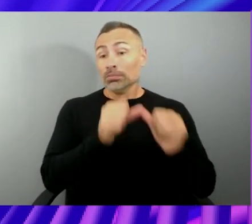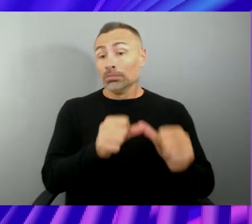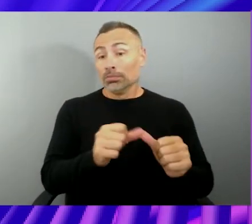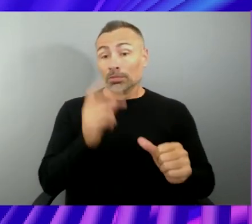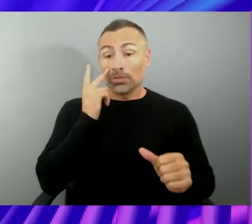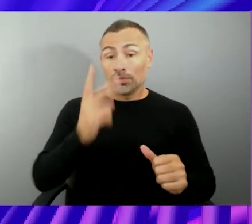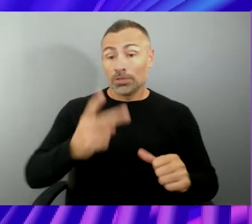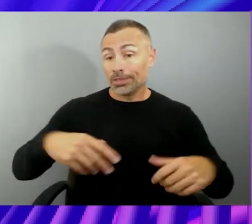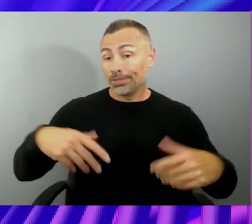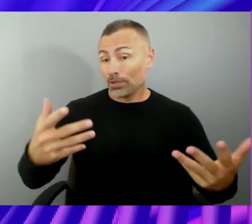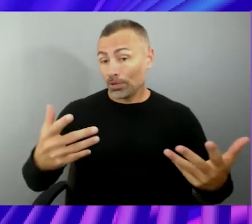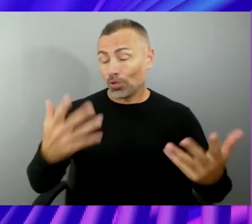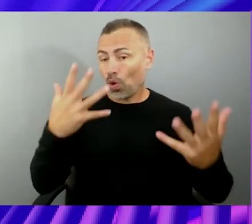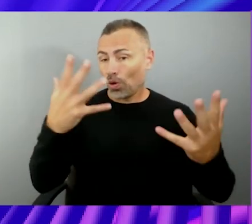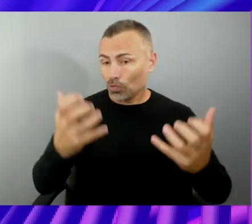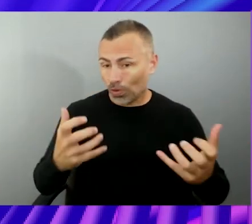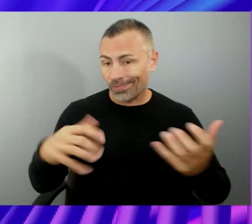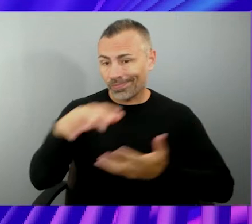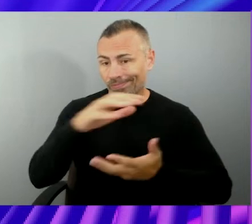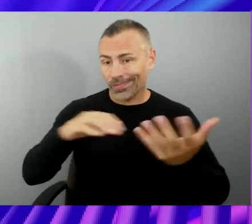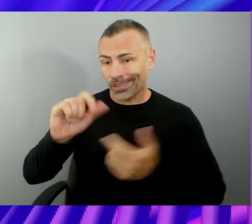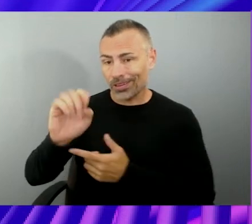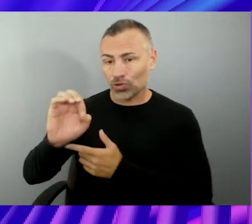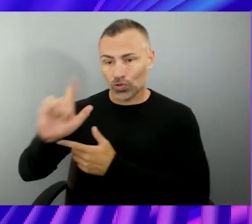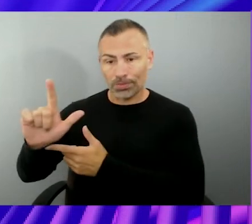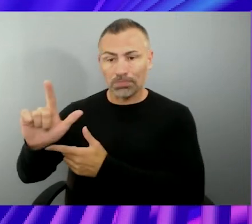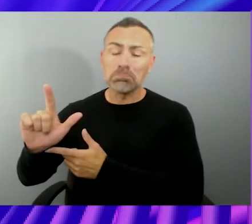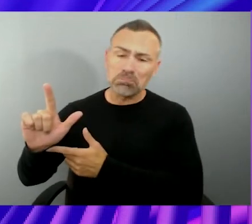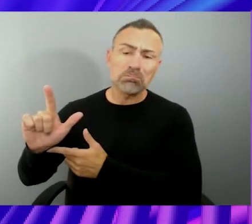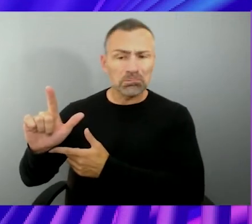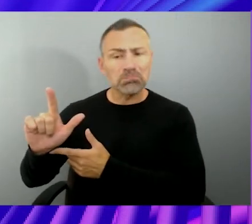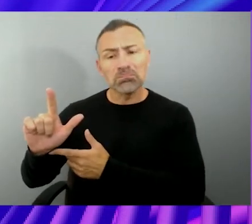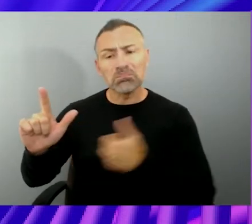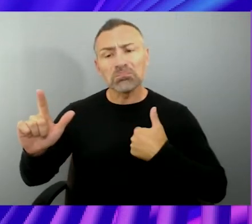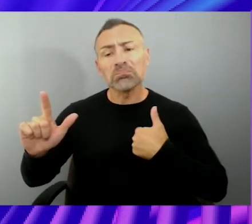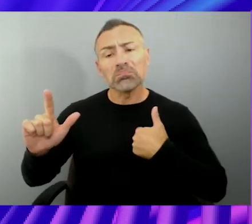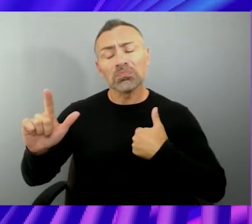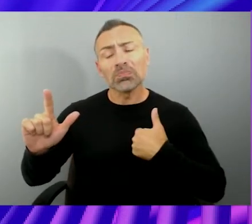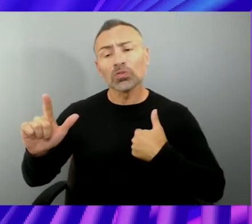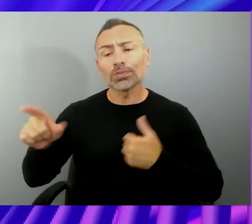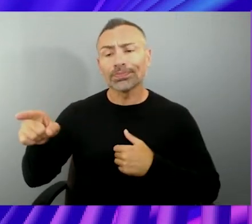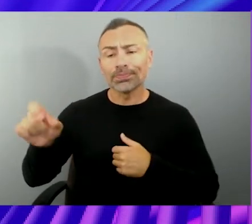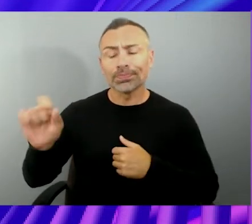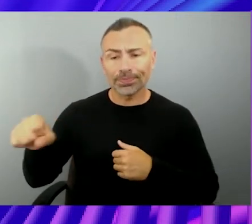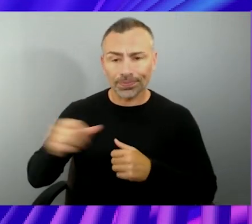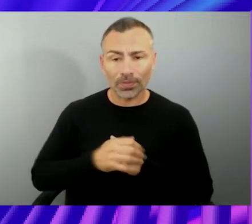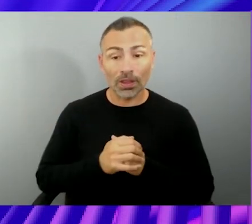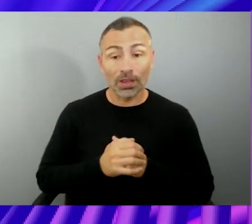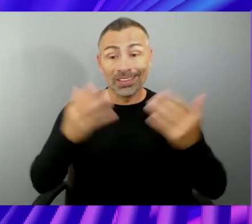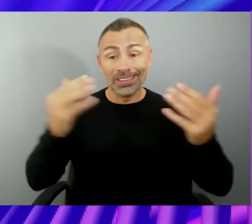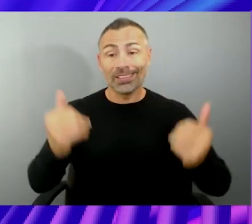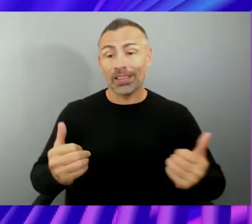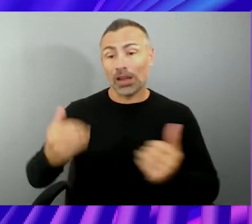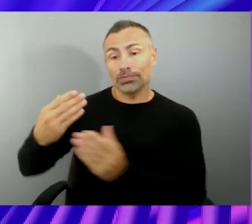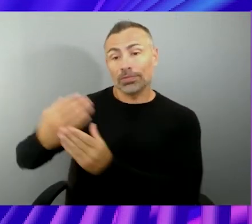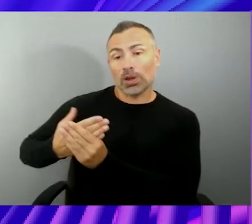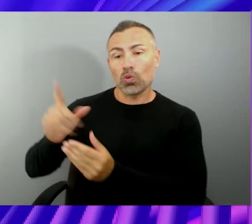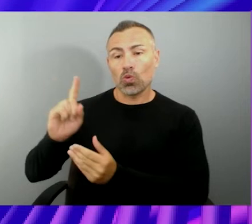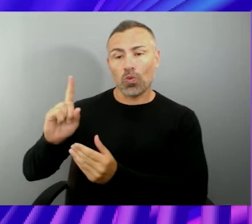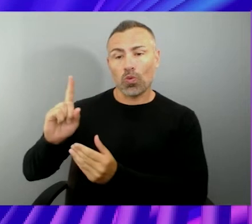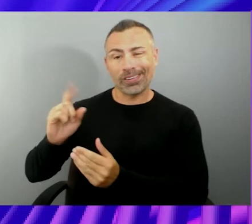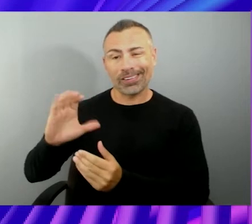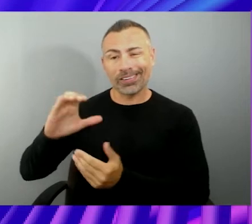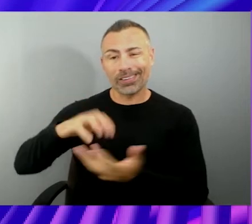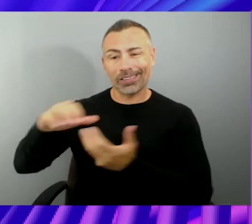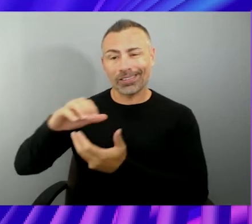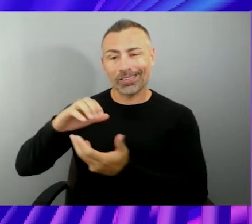to do CloudTrail? We have CloudTrail. I'm going to say yes. And this is going to be the bucket where my CloudTrail lives. And this is going to be the